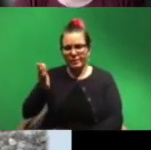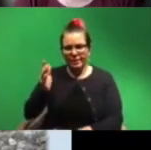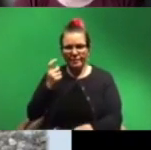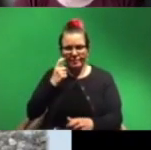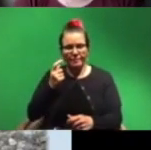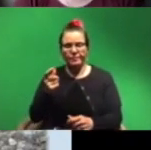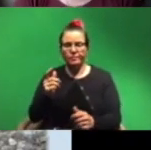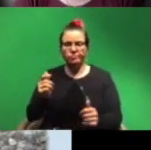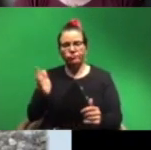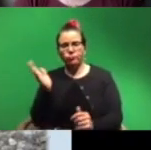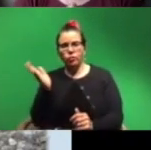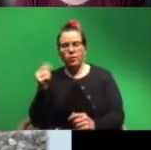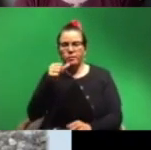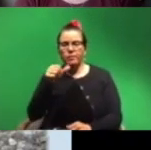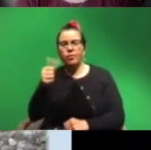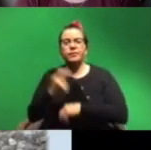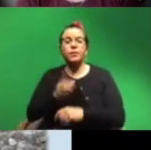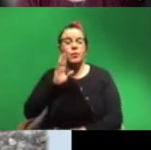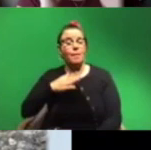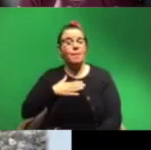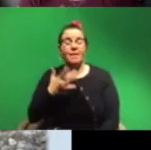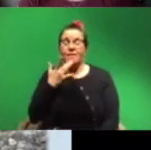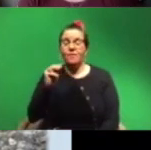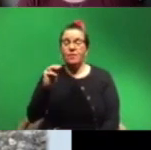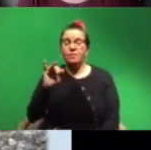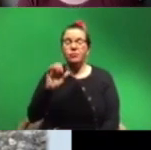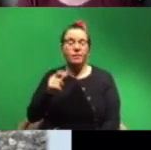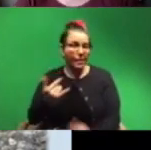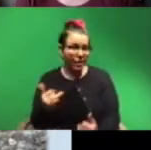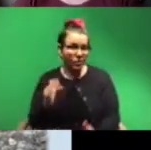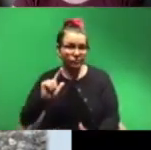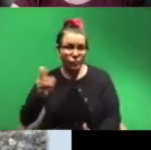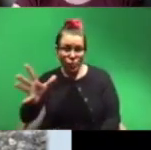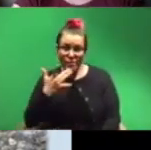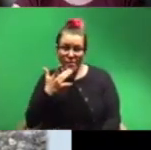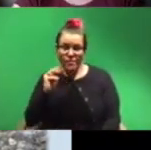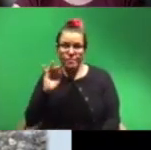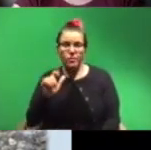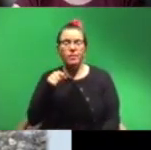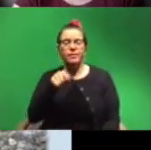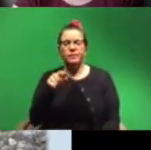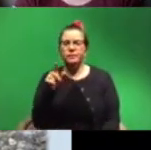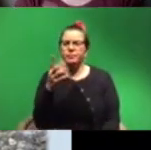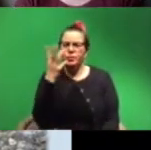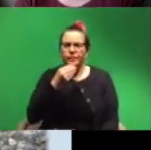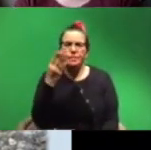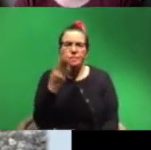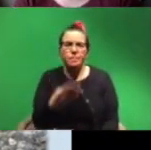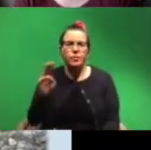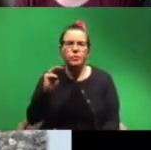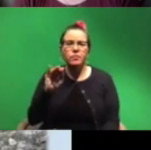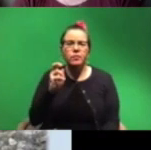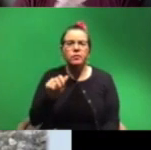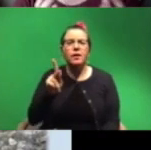day, you will know that my favorite mineral, and now your favorite mineral as well, is this wonderful blue mineral here called